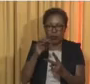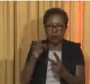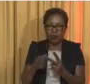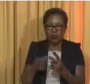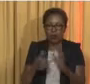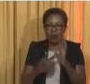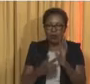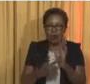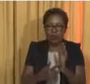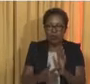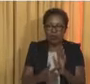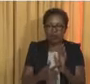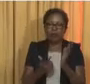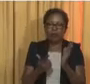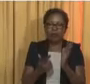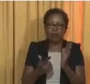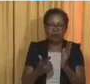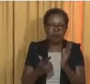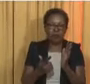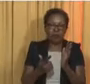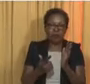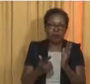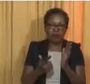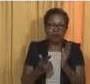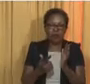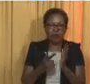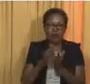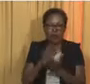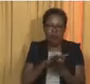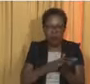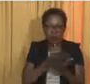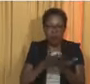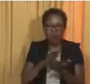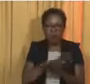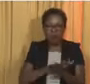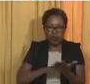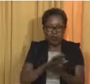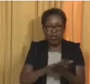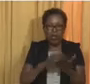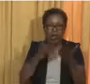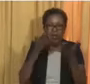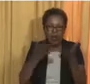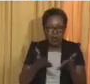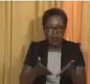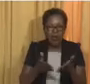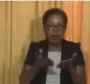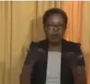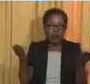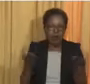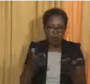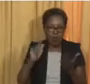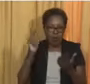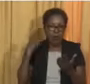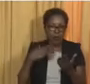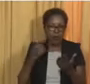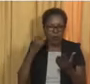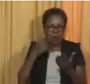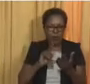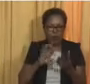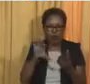example, eternity clauses and basic structure doctrine. Therefore, where Kenyans have selected the tiered